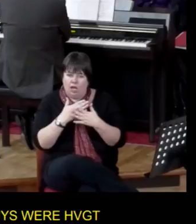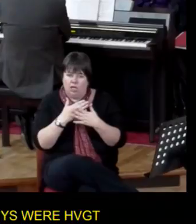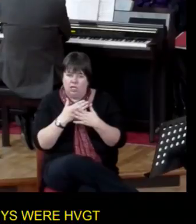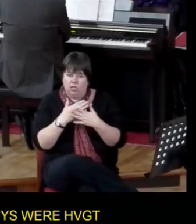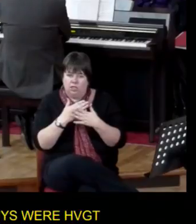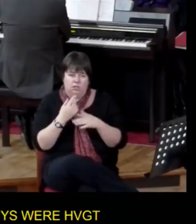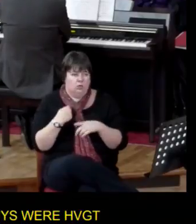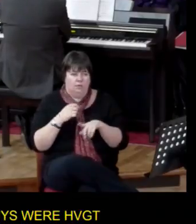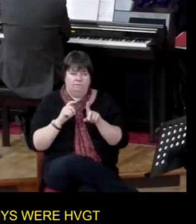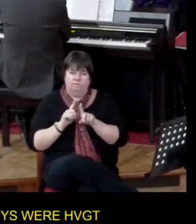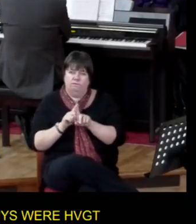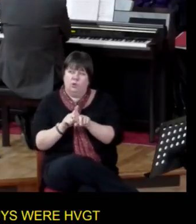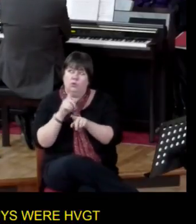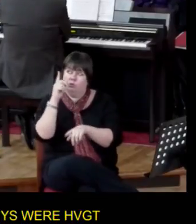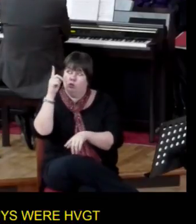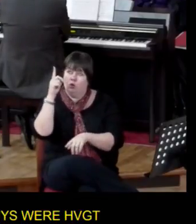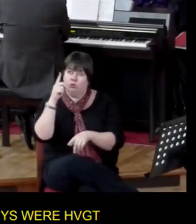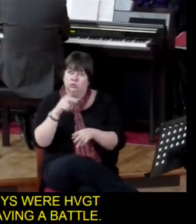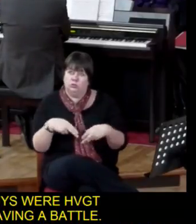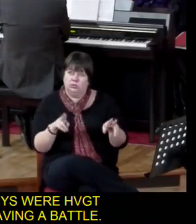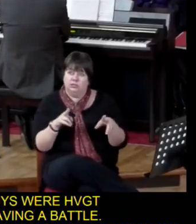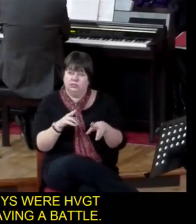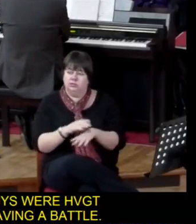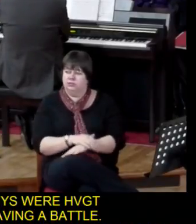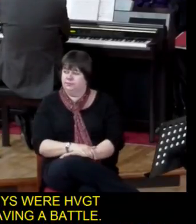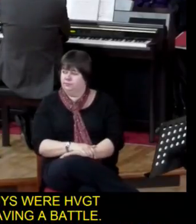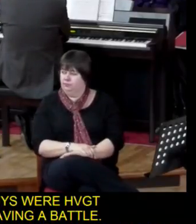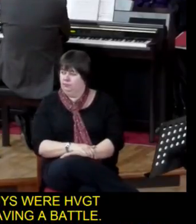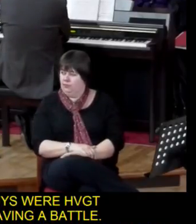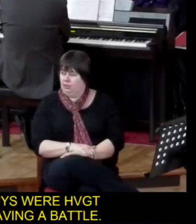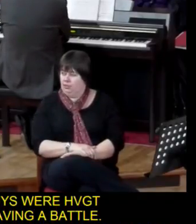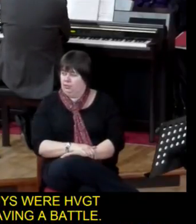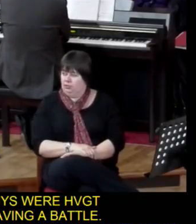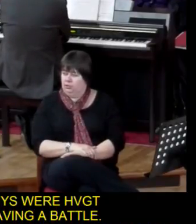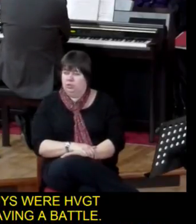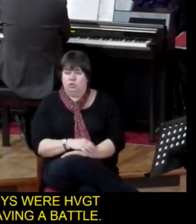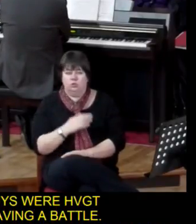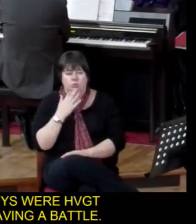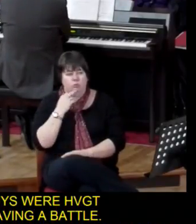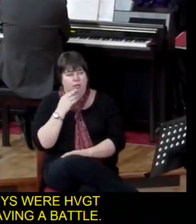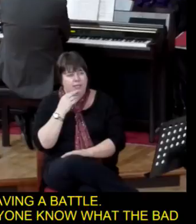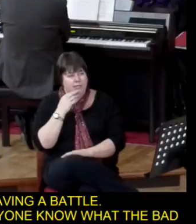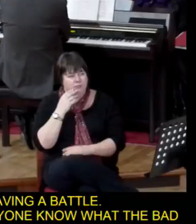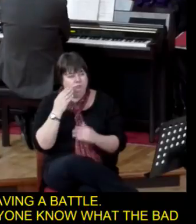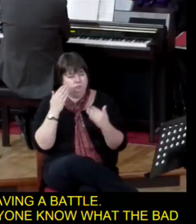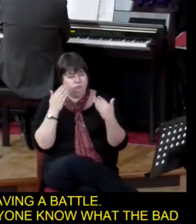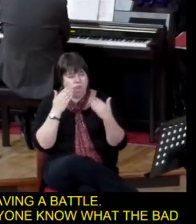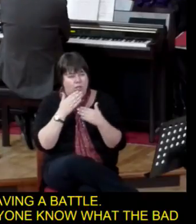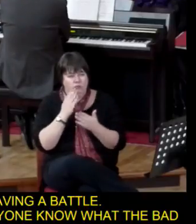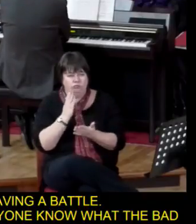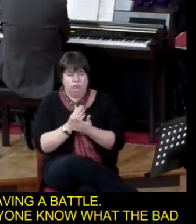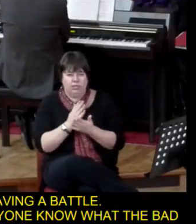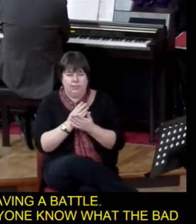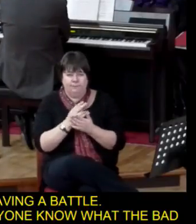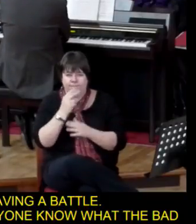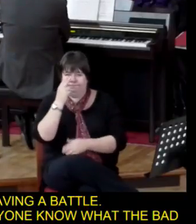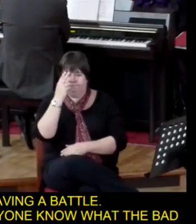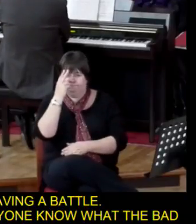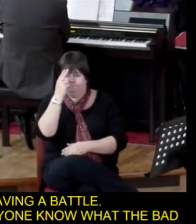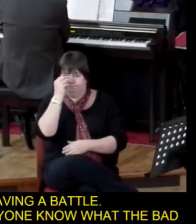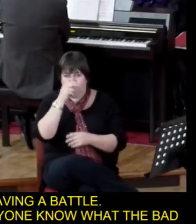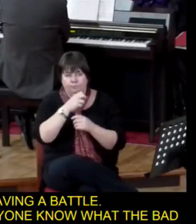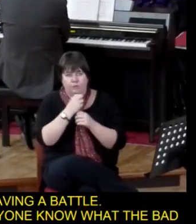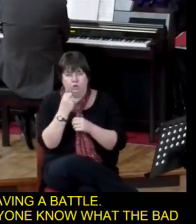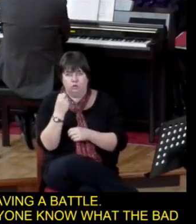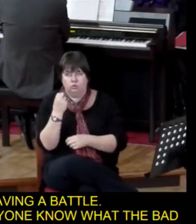always people of the darkness. So I think, when is it darker than at midnight? Right? So if you